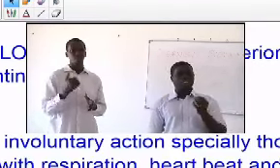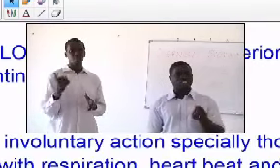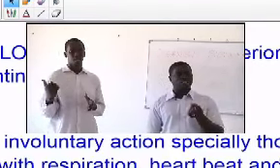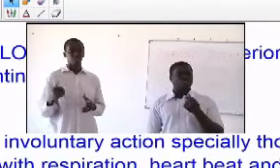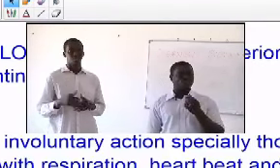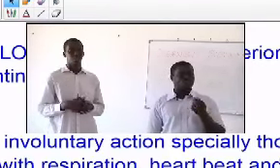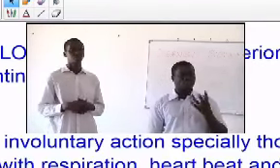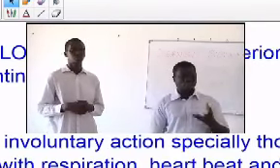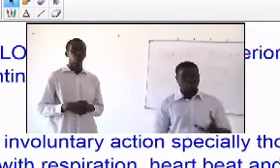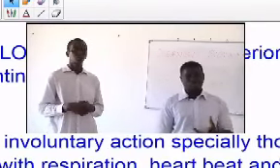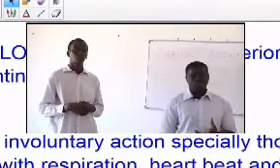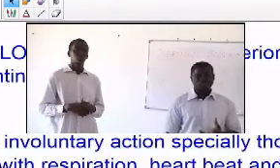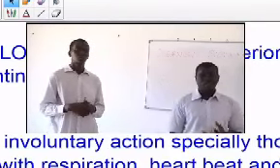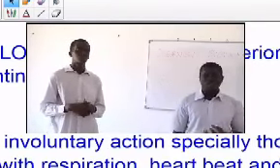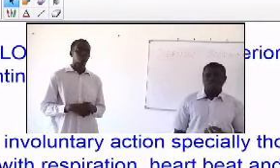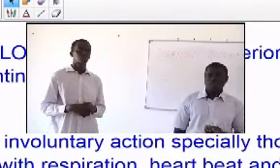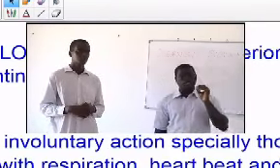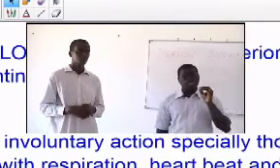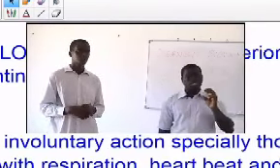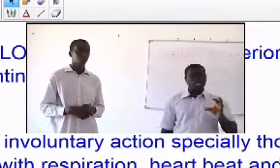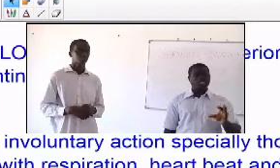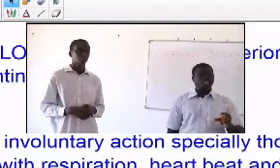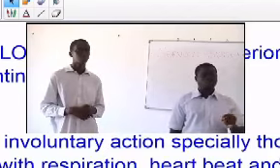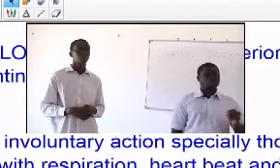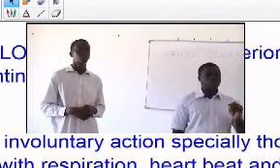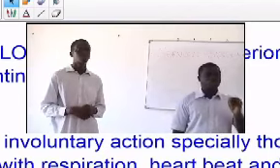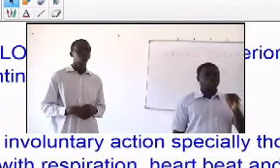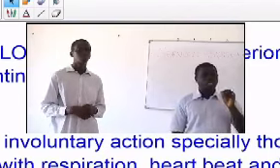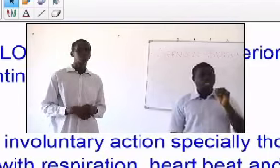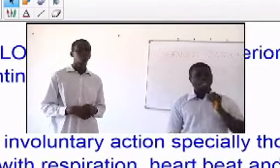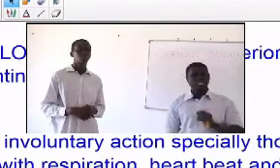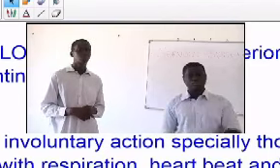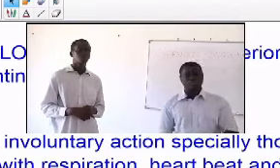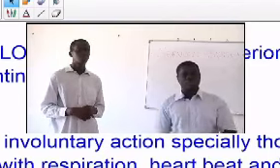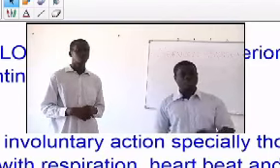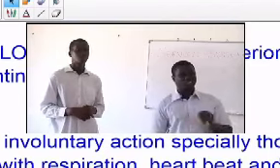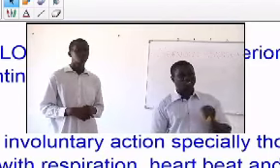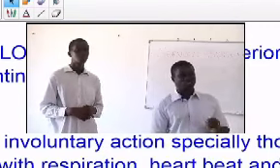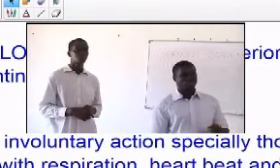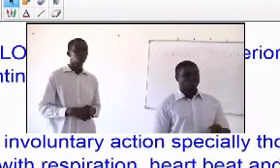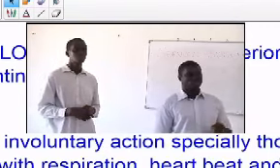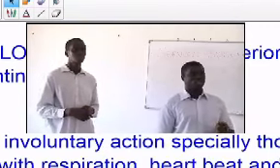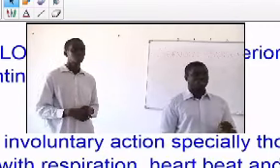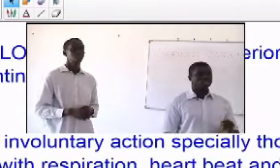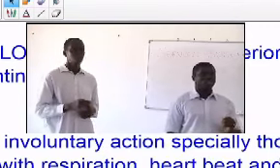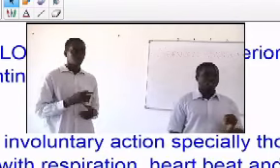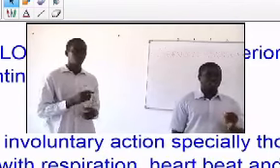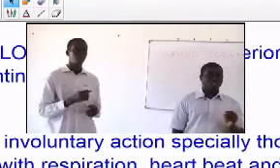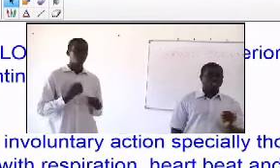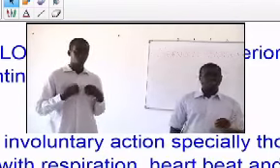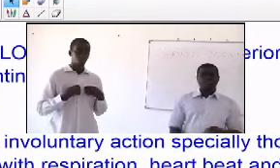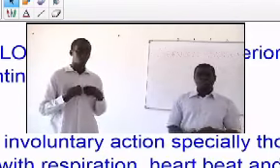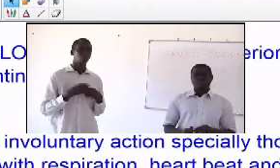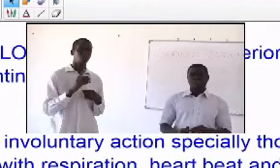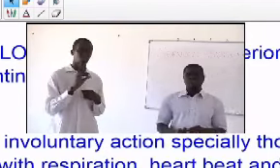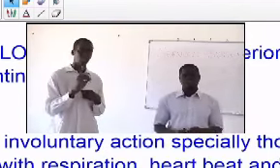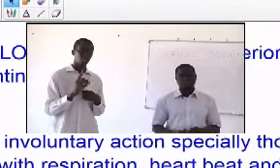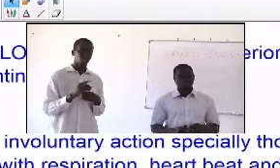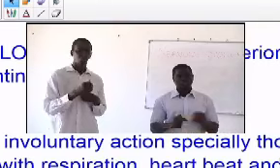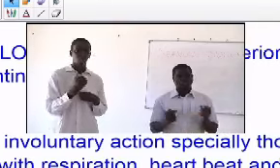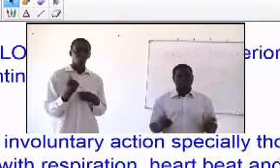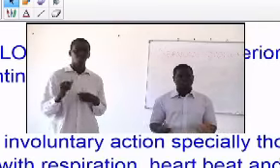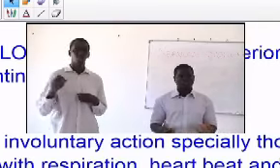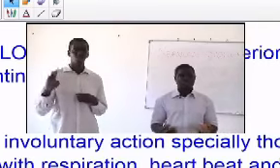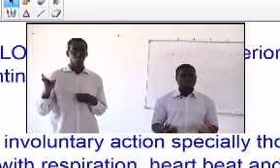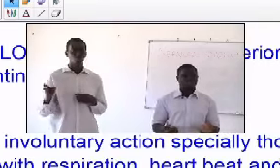We also talk about the medulla oblongata also control the constriction and the dilation of the blood vessels. In the heart, we have what you call the diastole